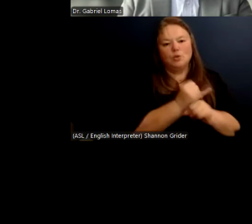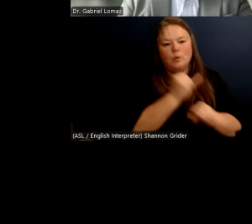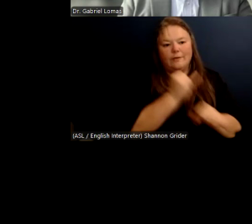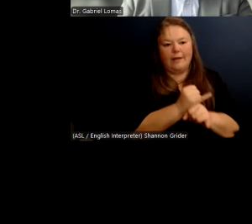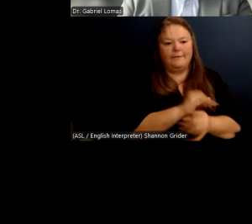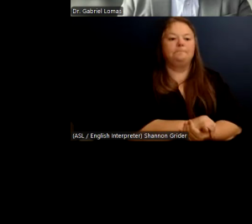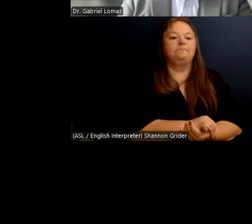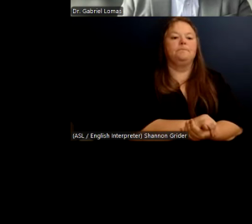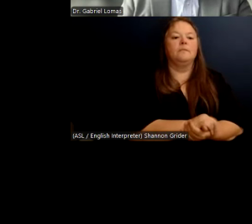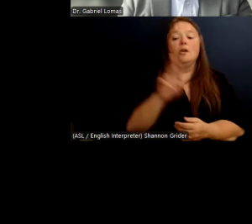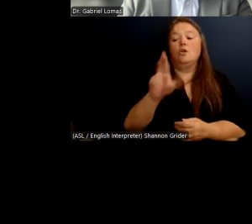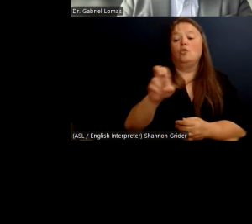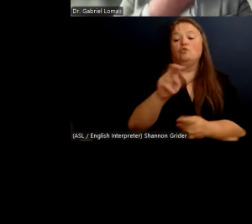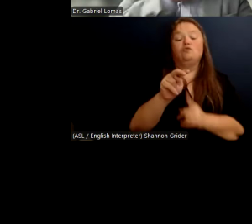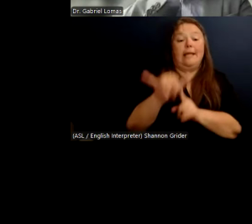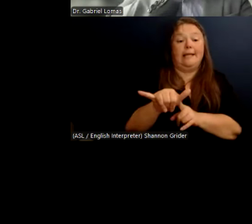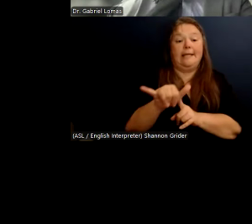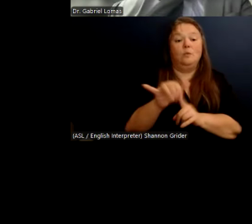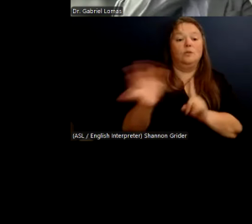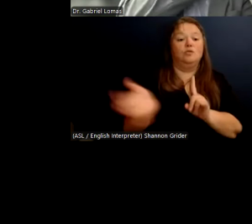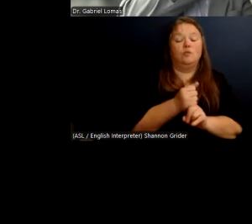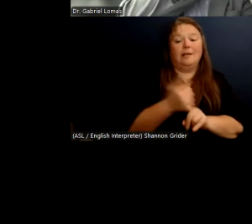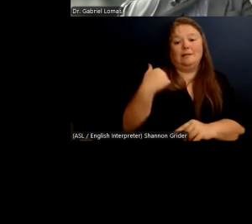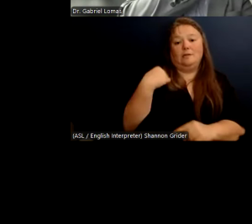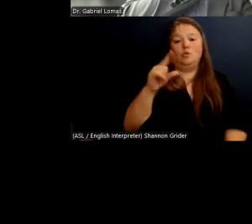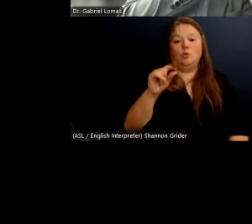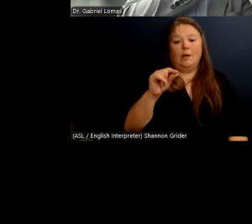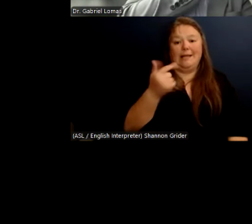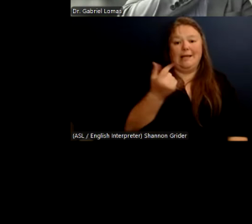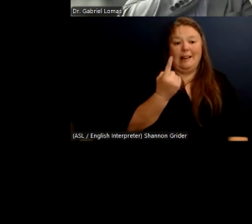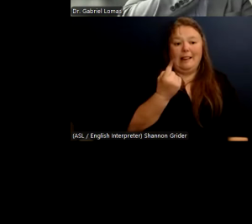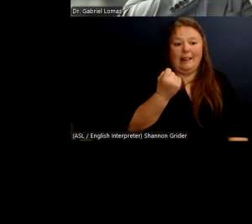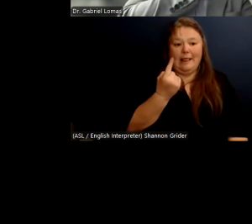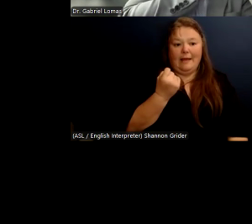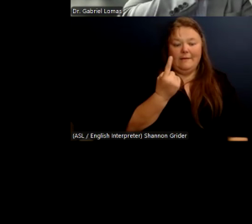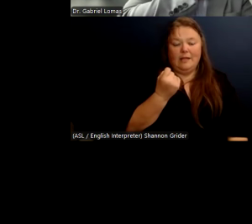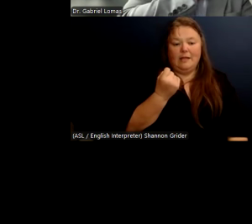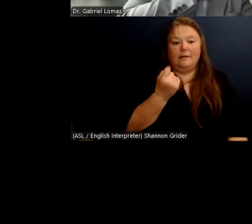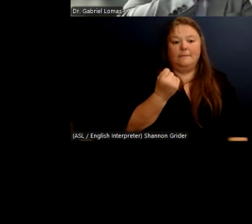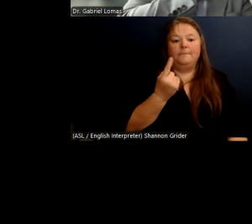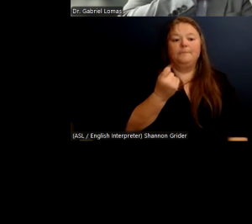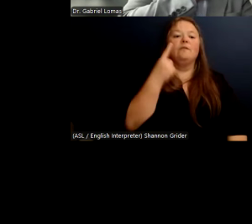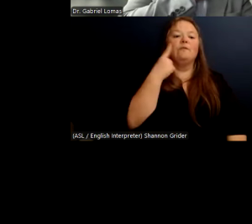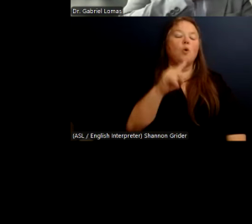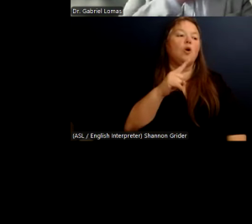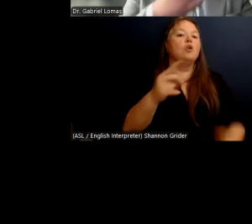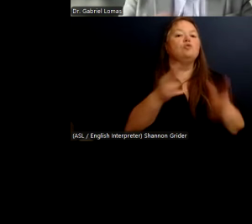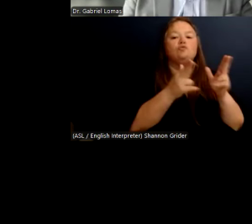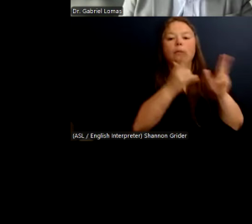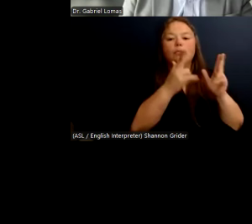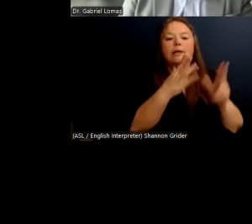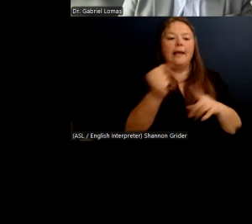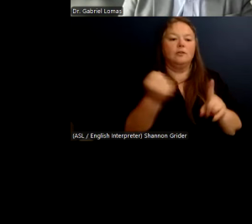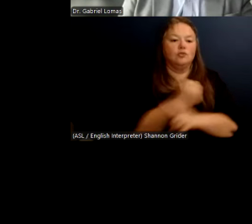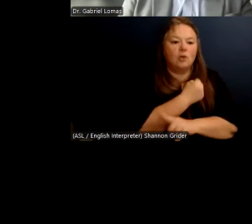Rennie was arrested back in 2011. I kind of break this down for robbery by assault. One of the